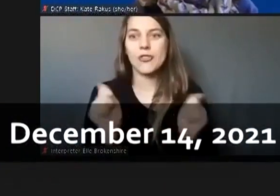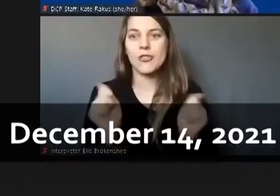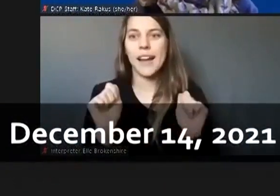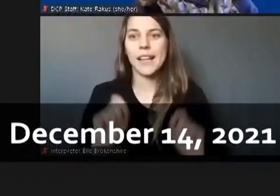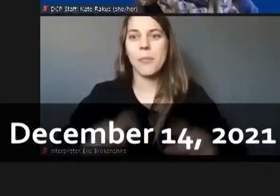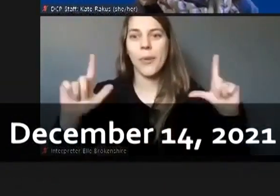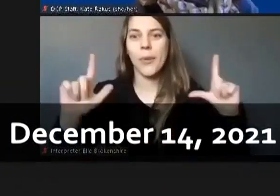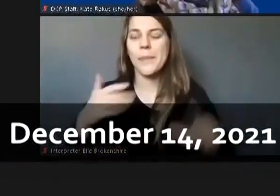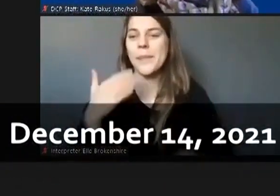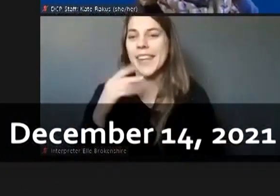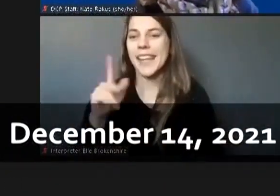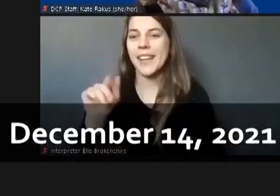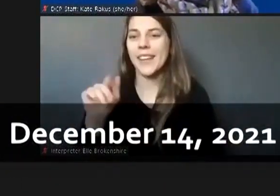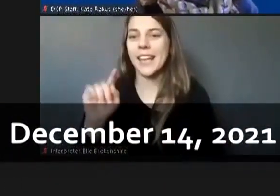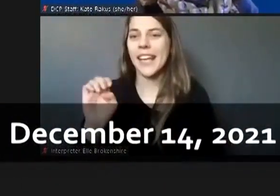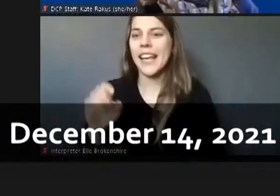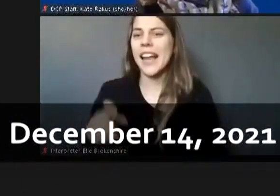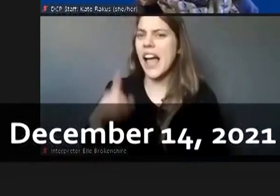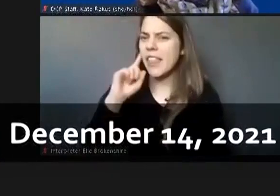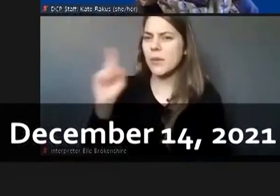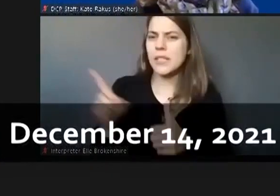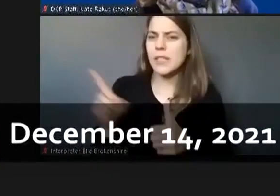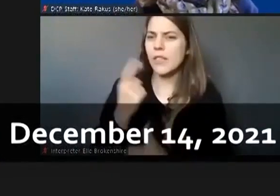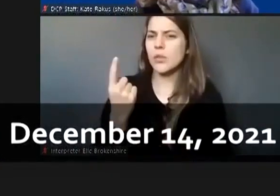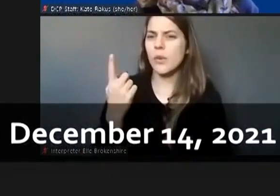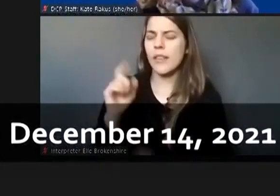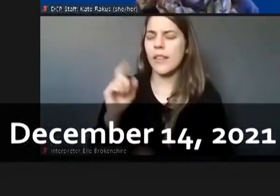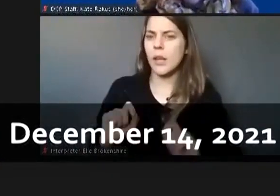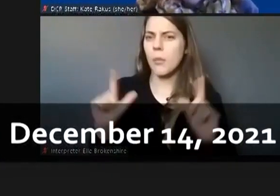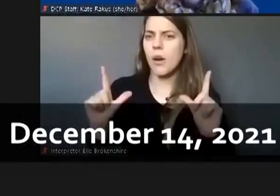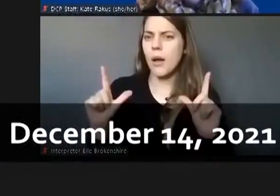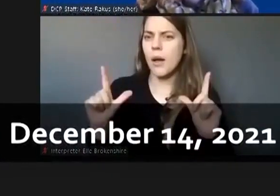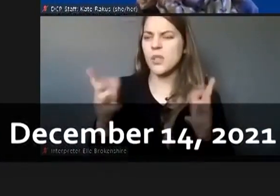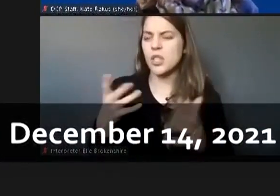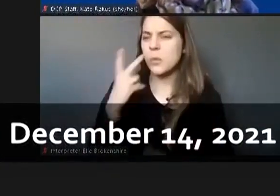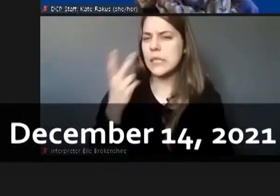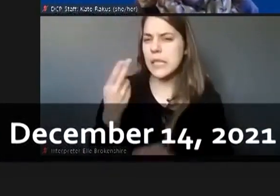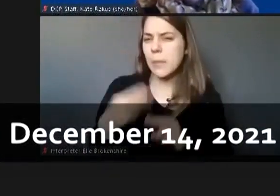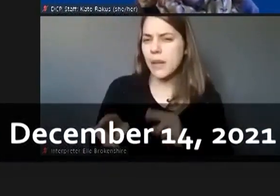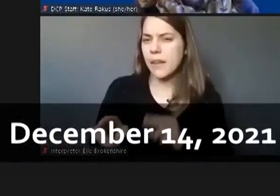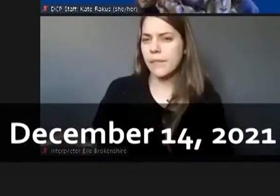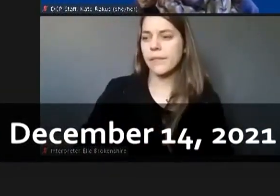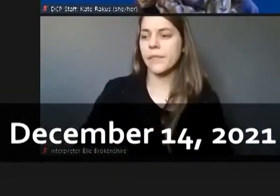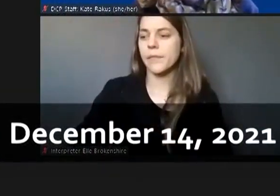I think that's the first one you went through, so we'll just want to see it real quick.